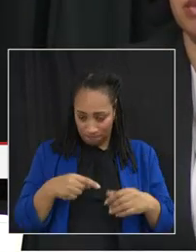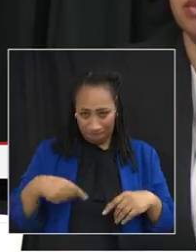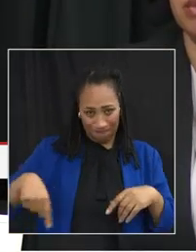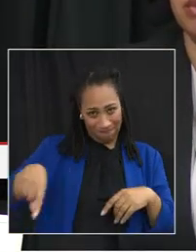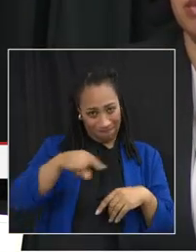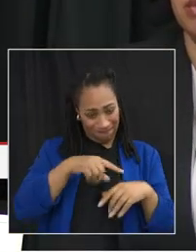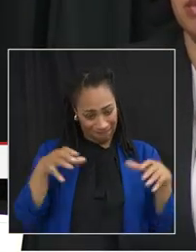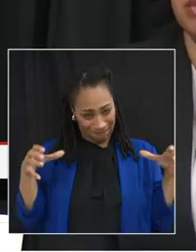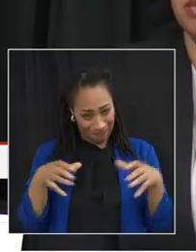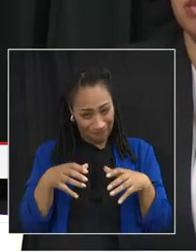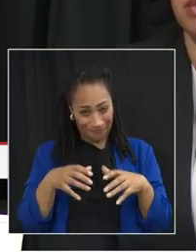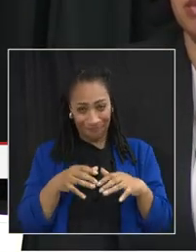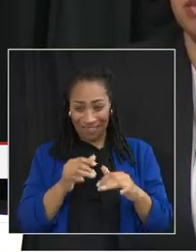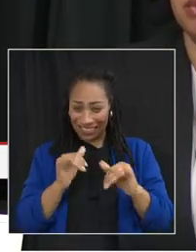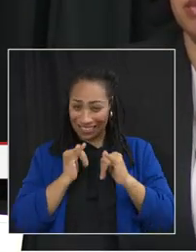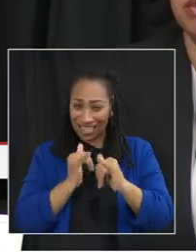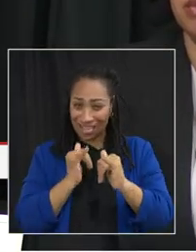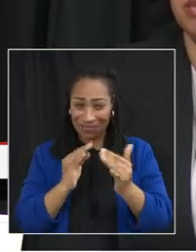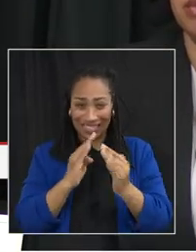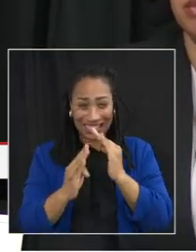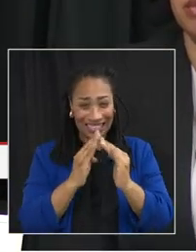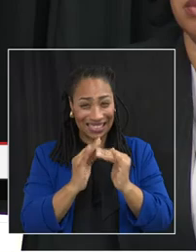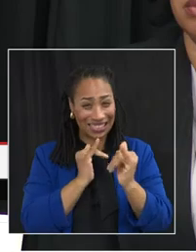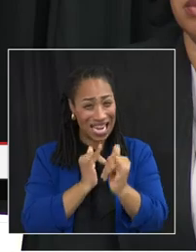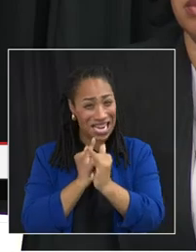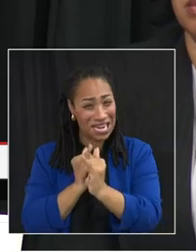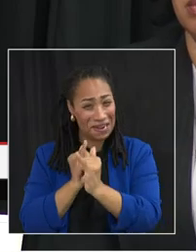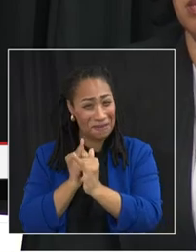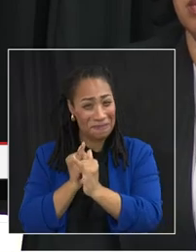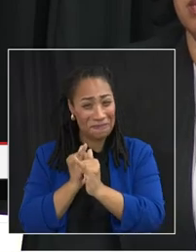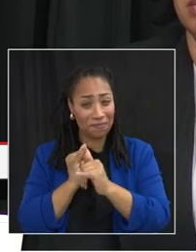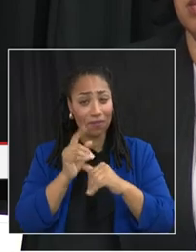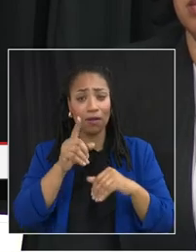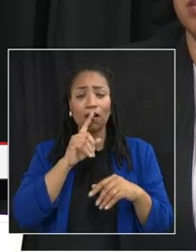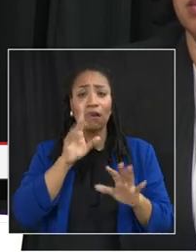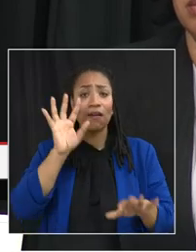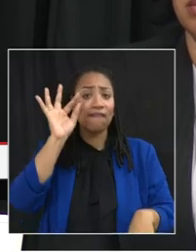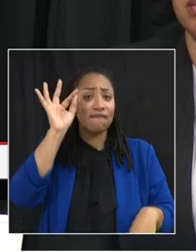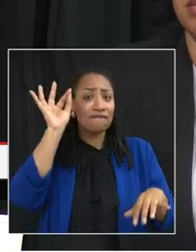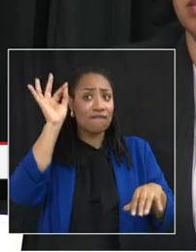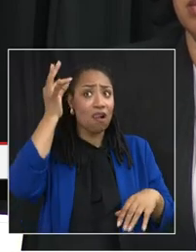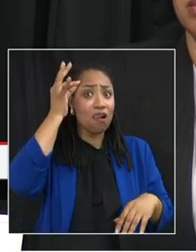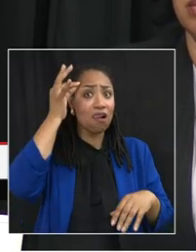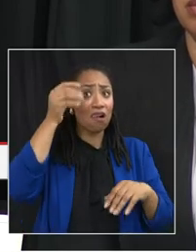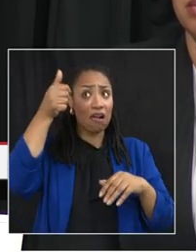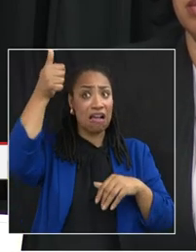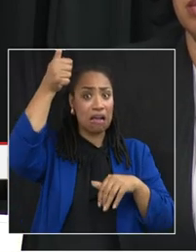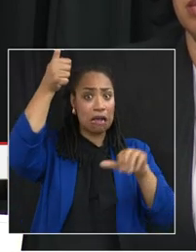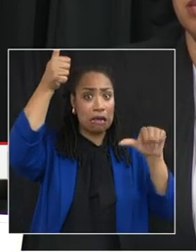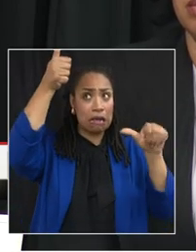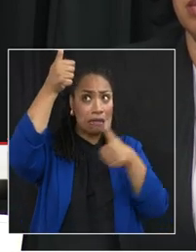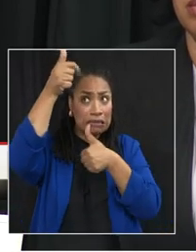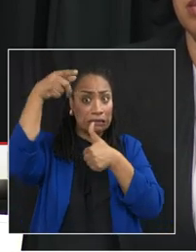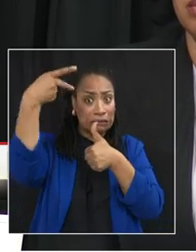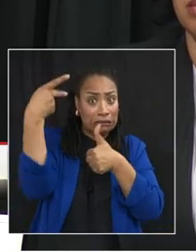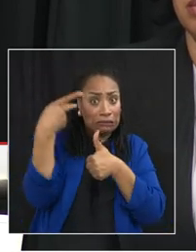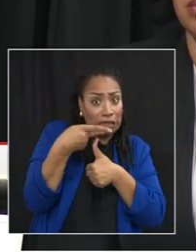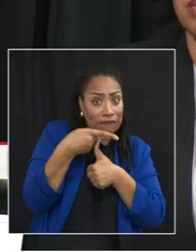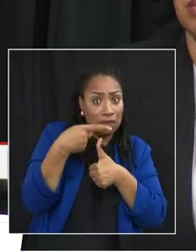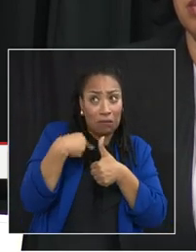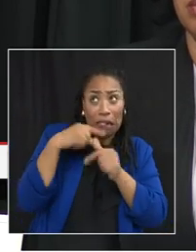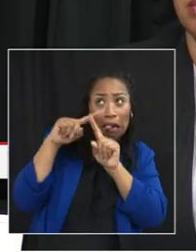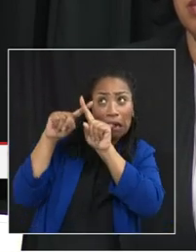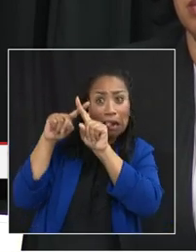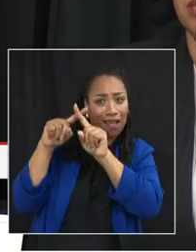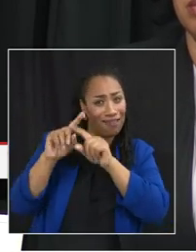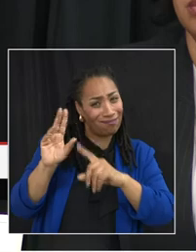we're not some colony of the feds that they take care of us. We take care of ourselves. It's your tax dollars that